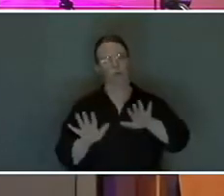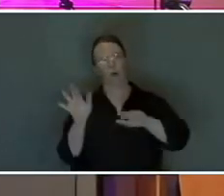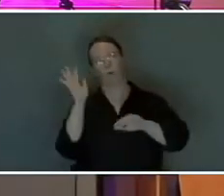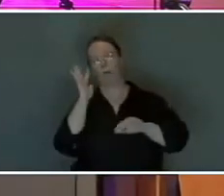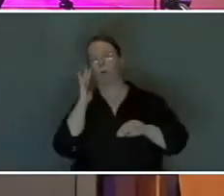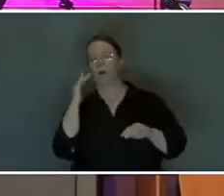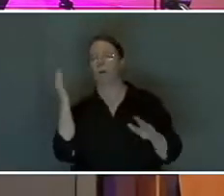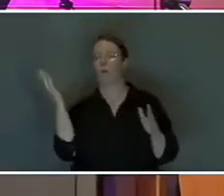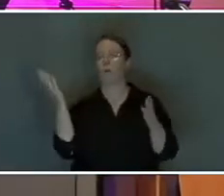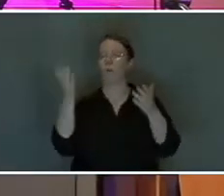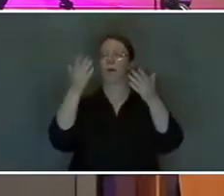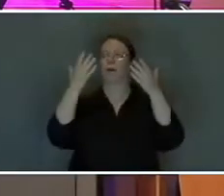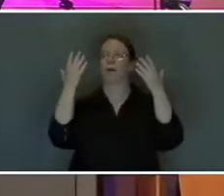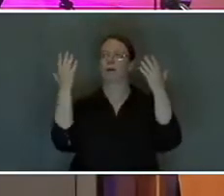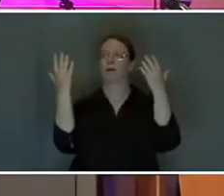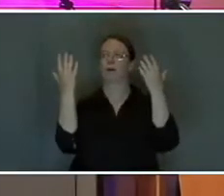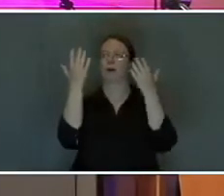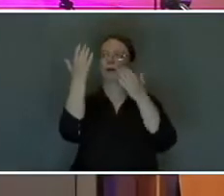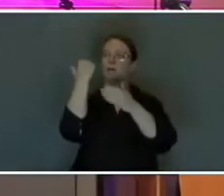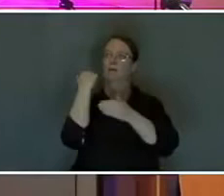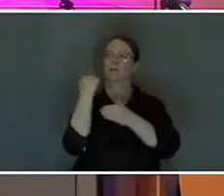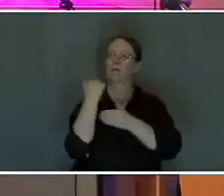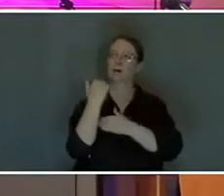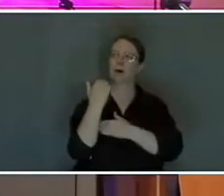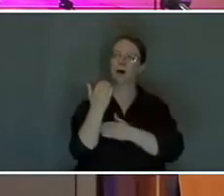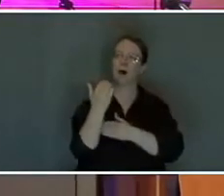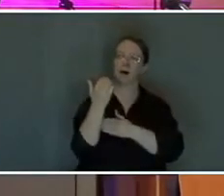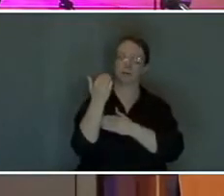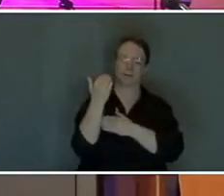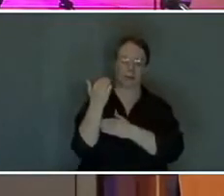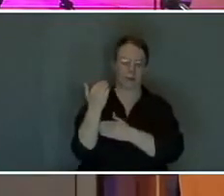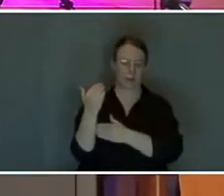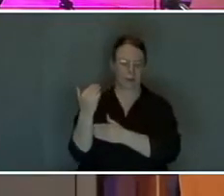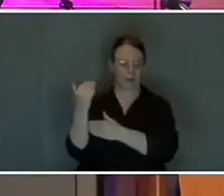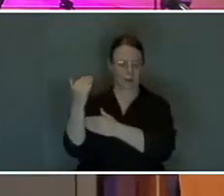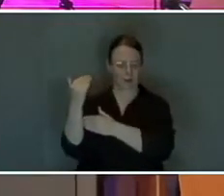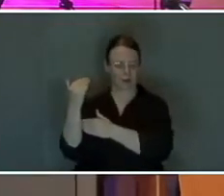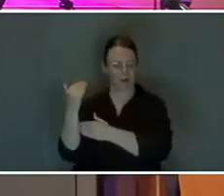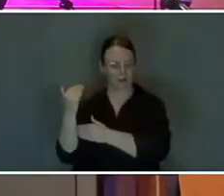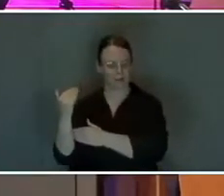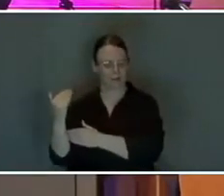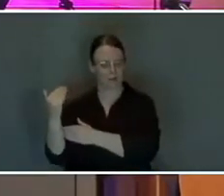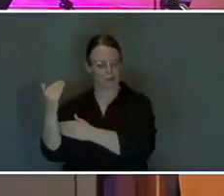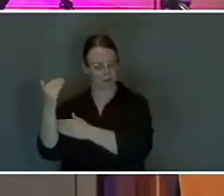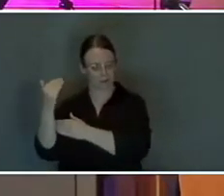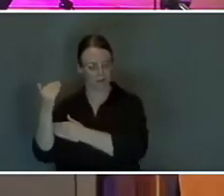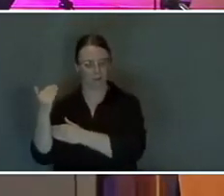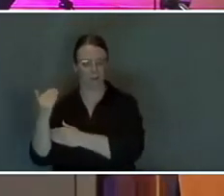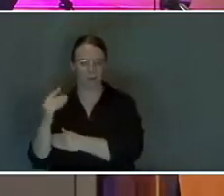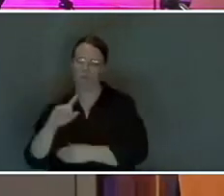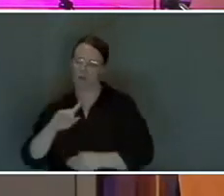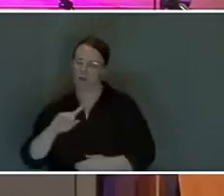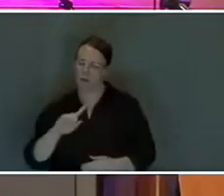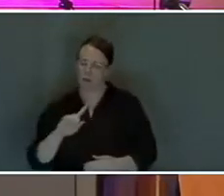Whenever there's a wind in my sail,